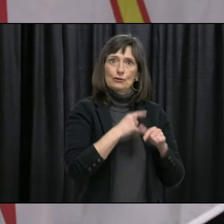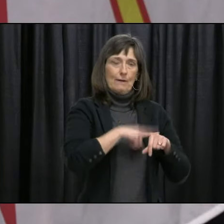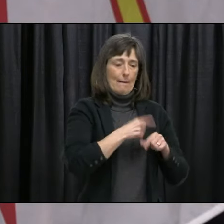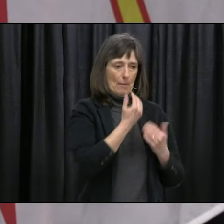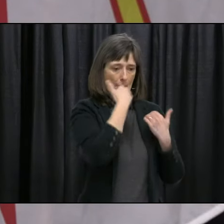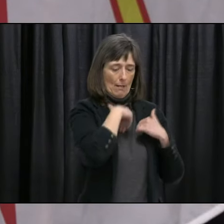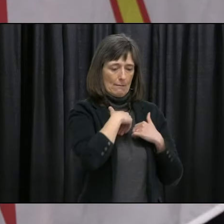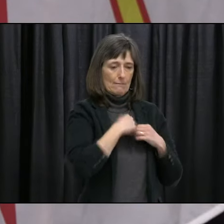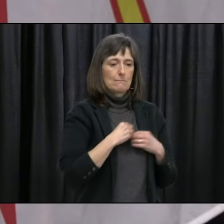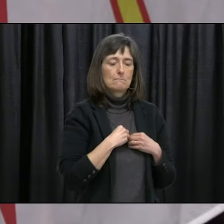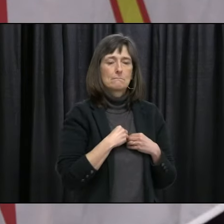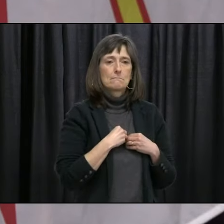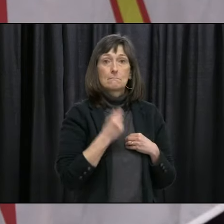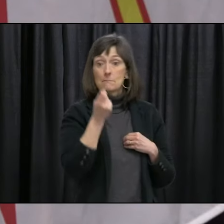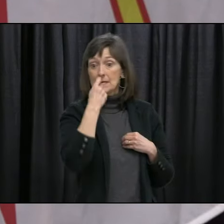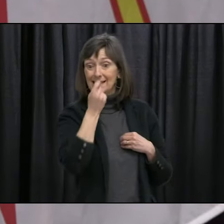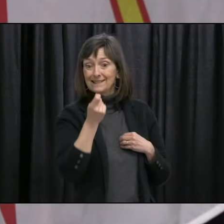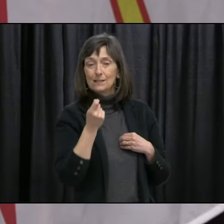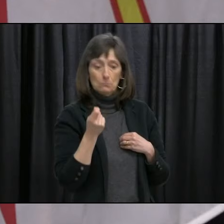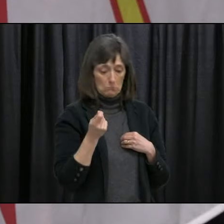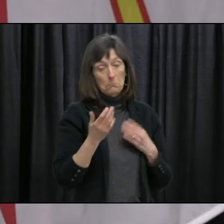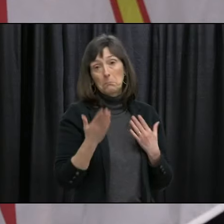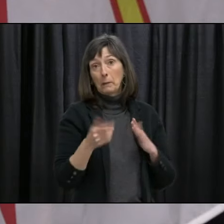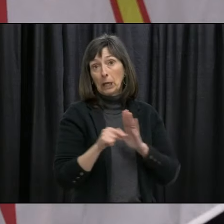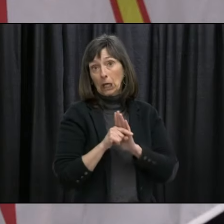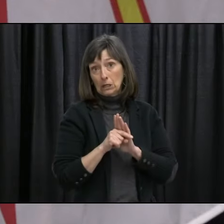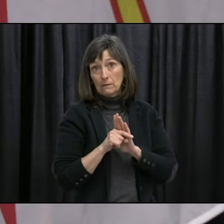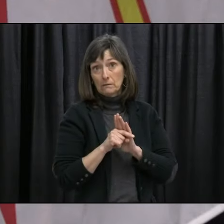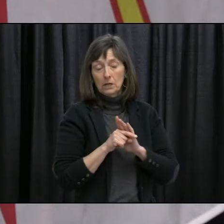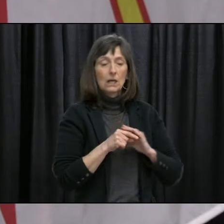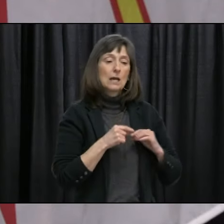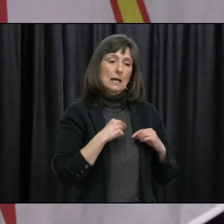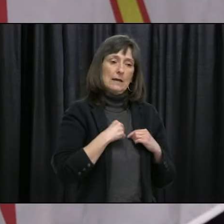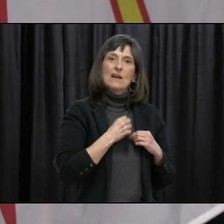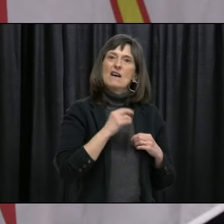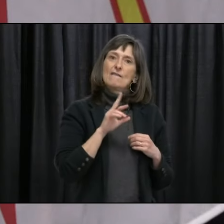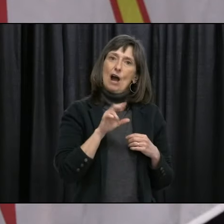COVID. It takes a while for that test, for you to build up enough